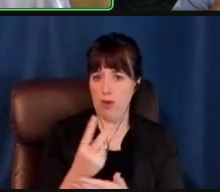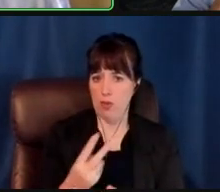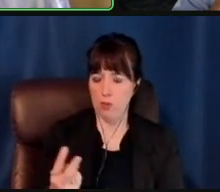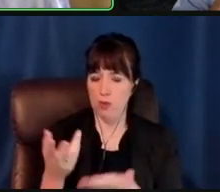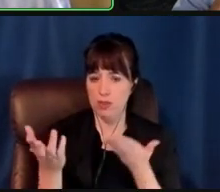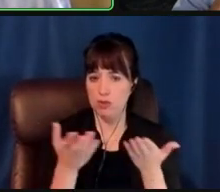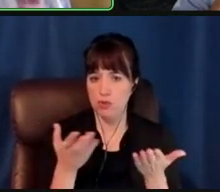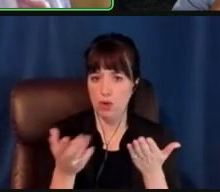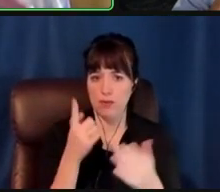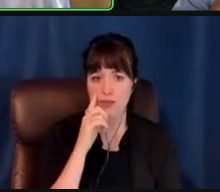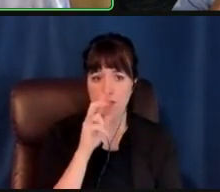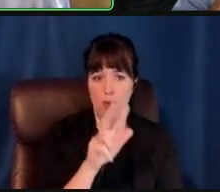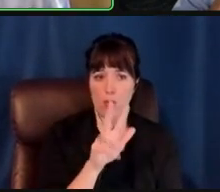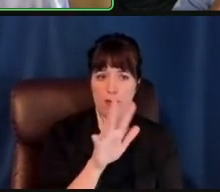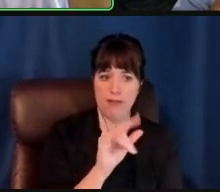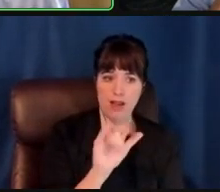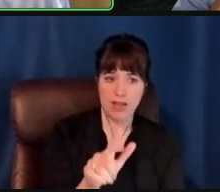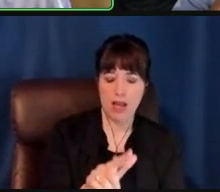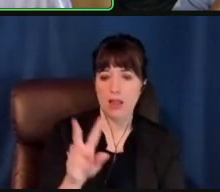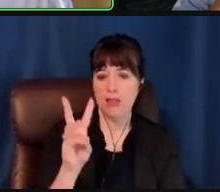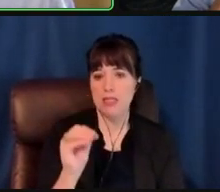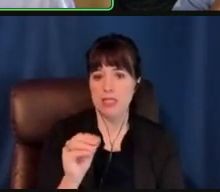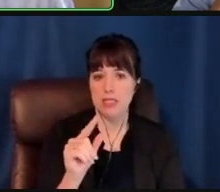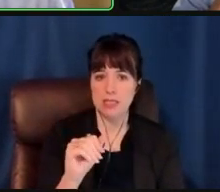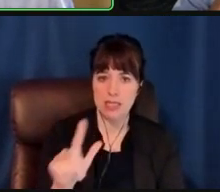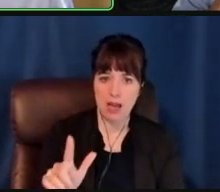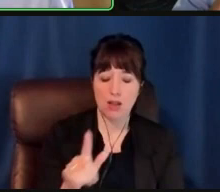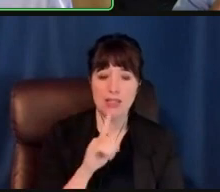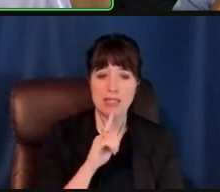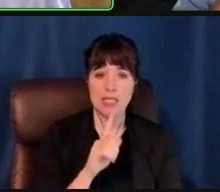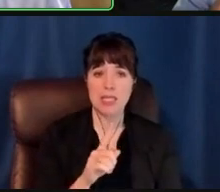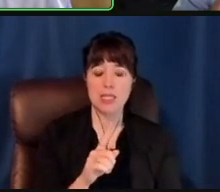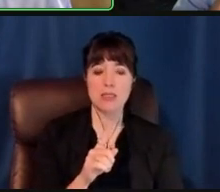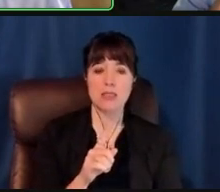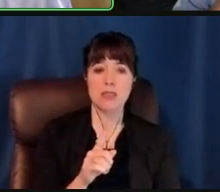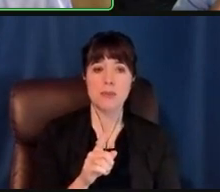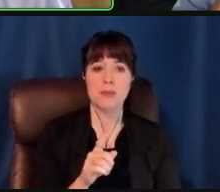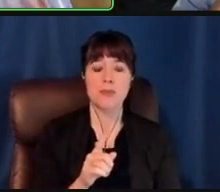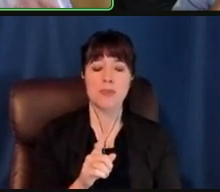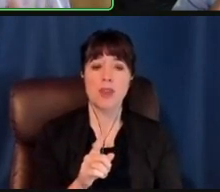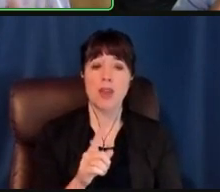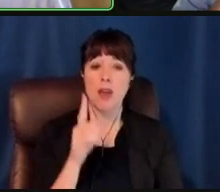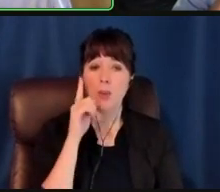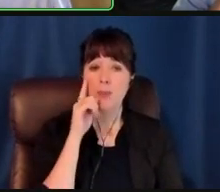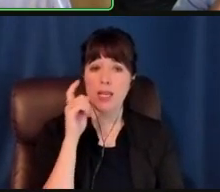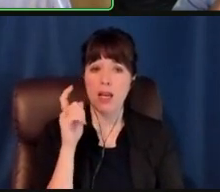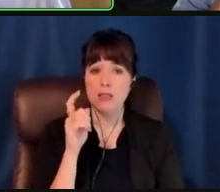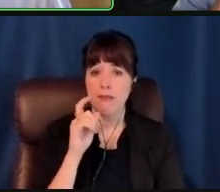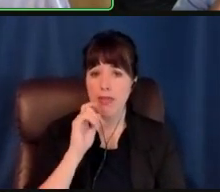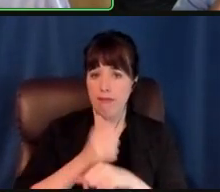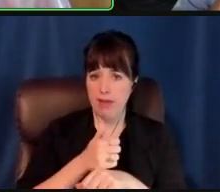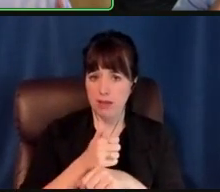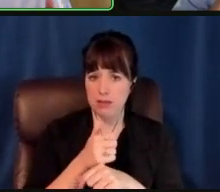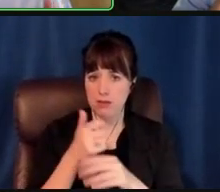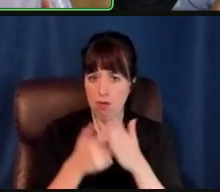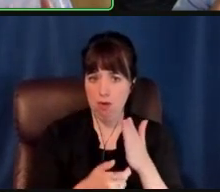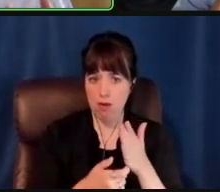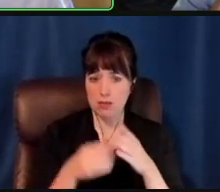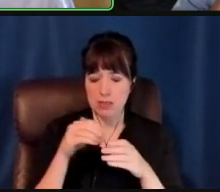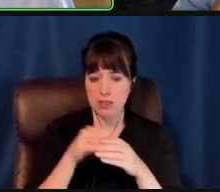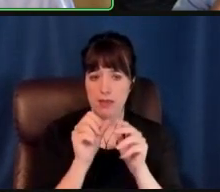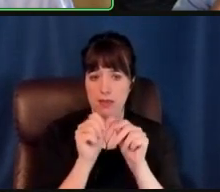for the 35 gallon, the 65 gallon, is that the because of the fixed costs within the